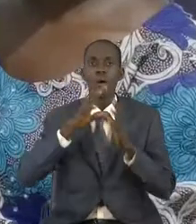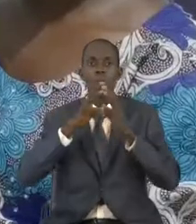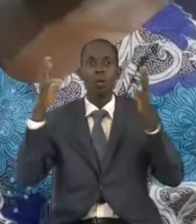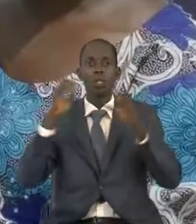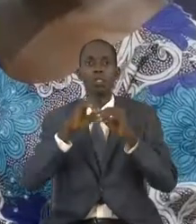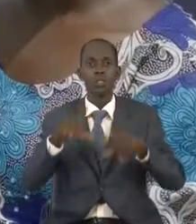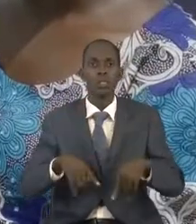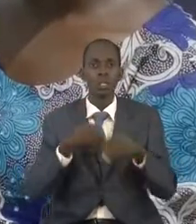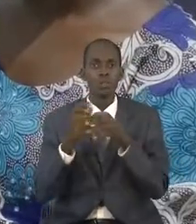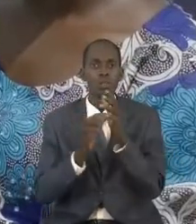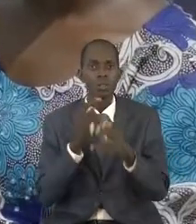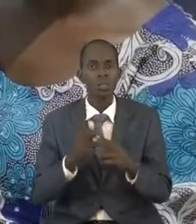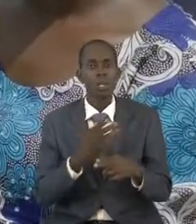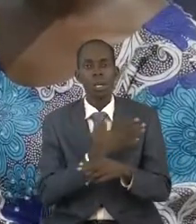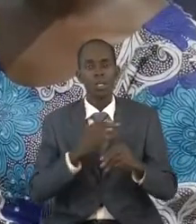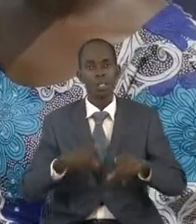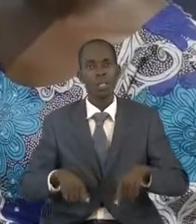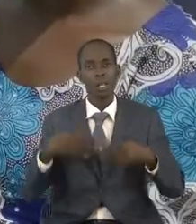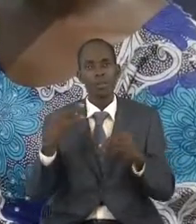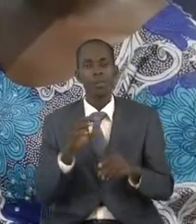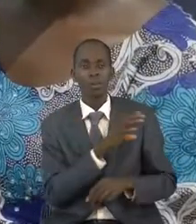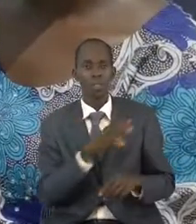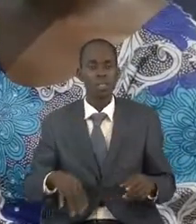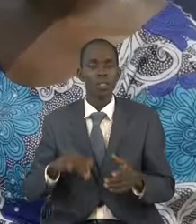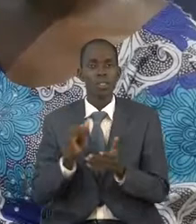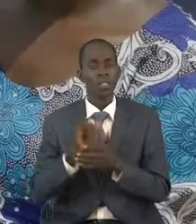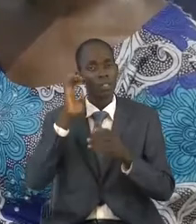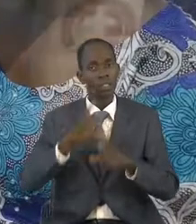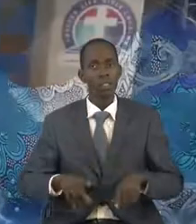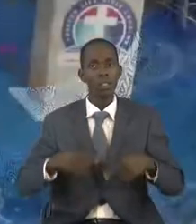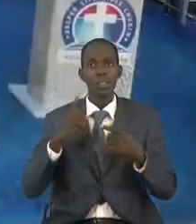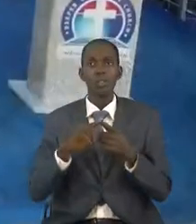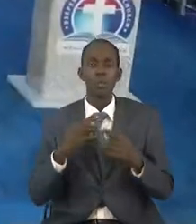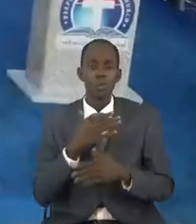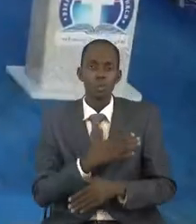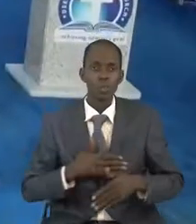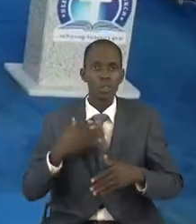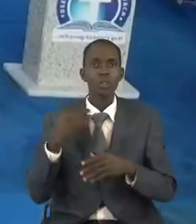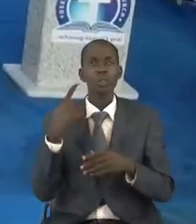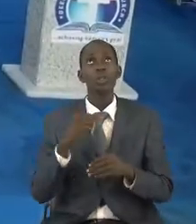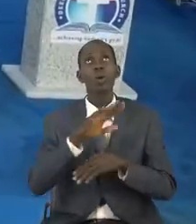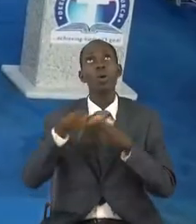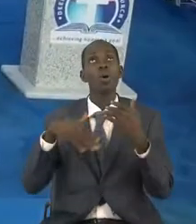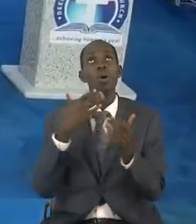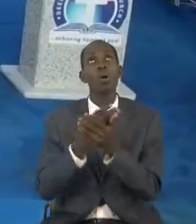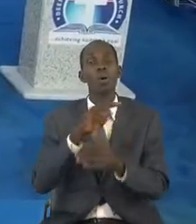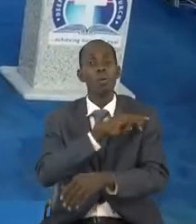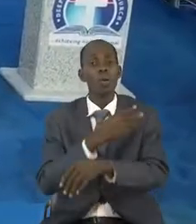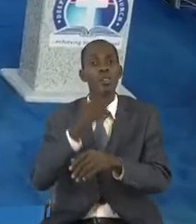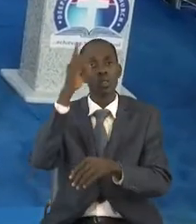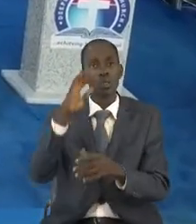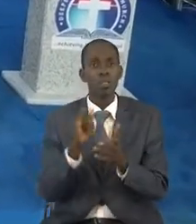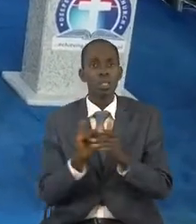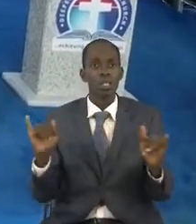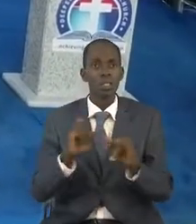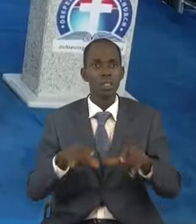the life of Christ that he lived to please the Almighty God, that same life will be